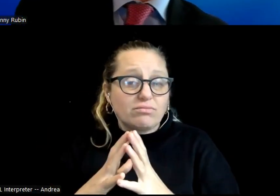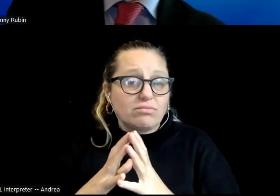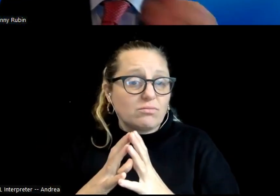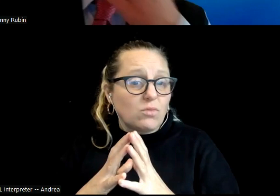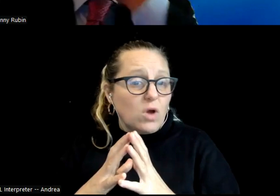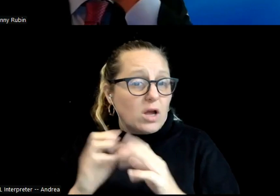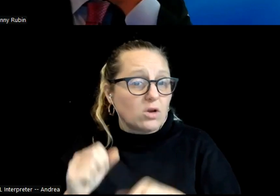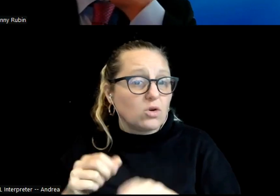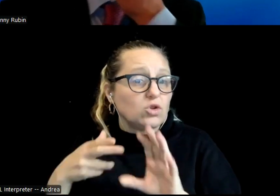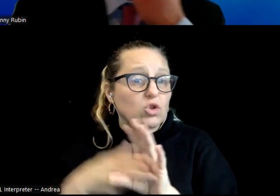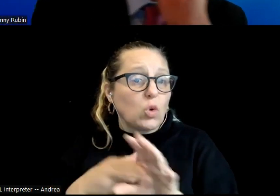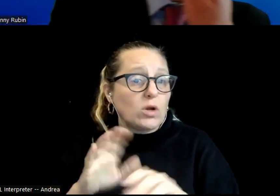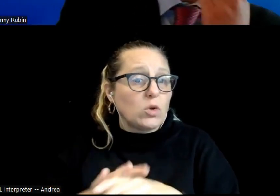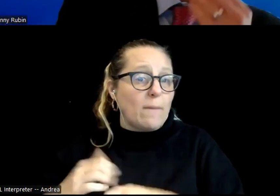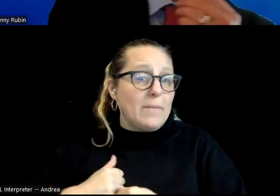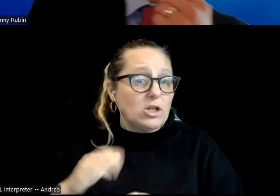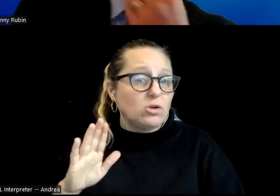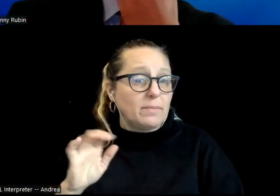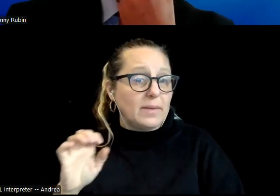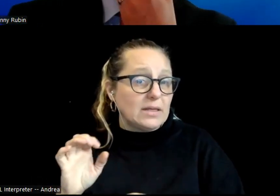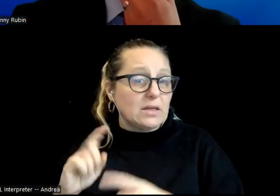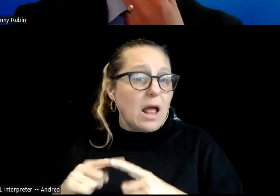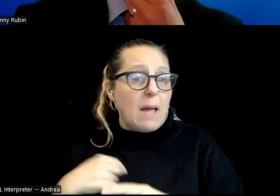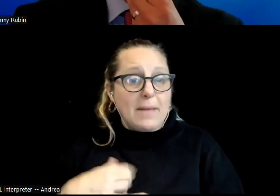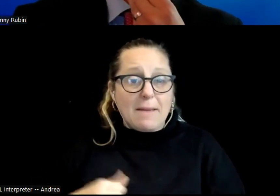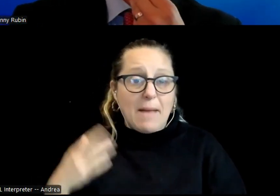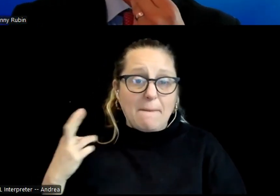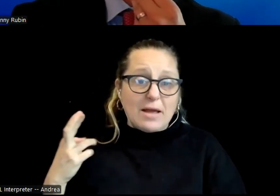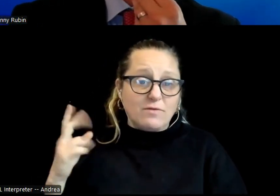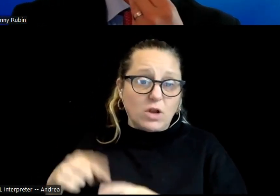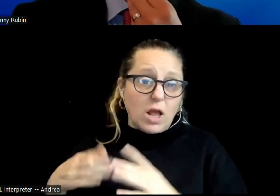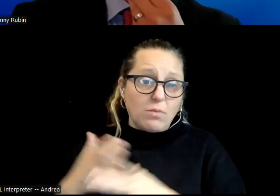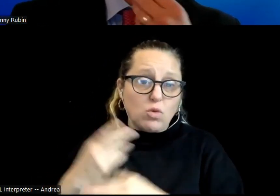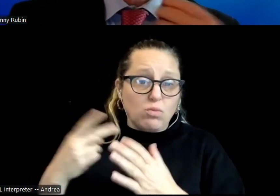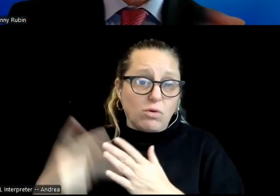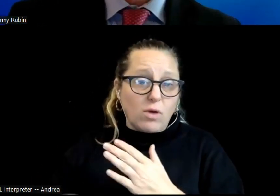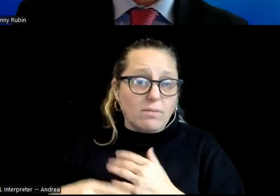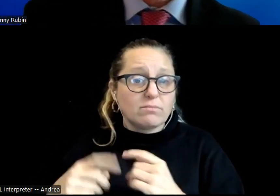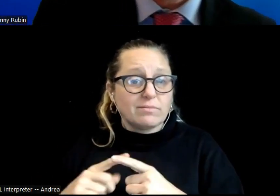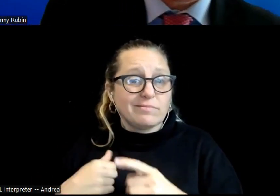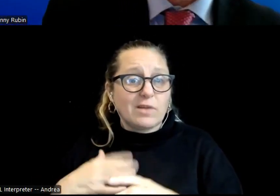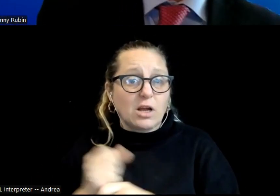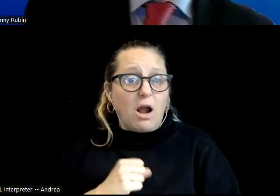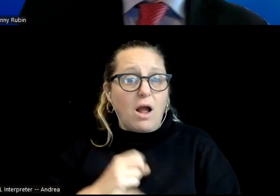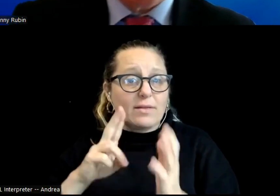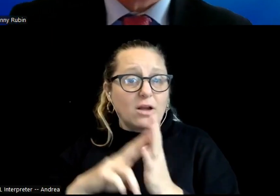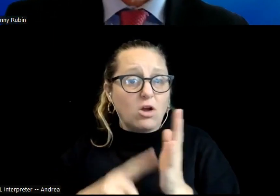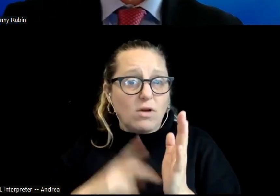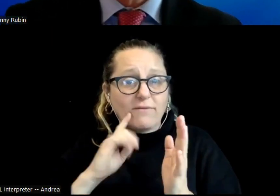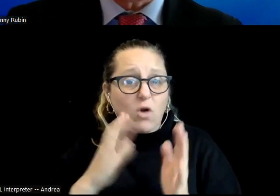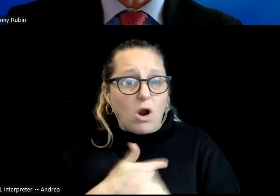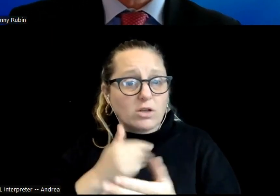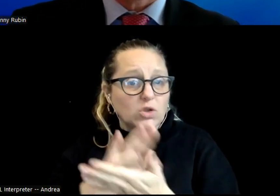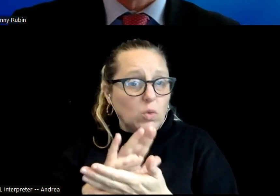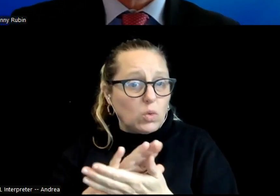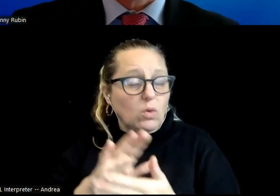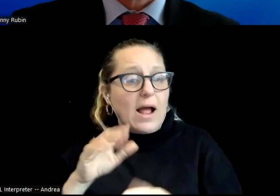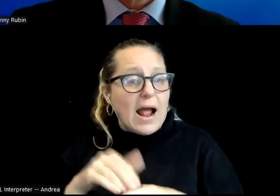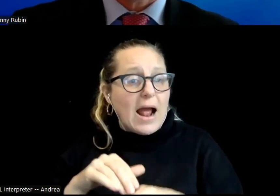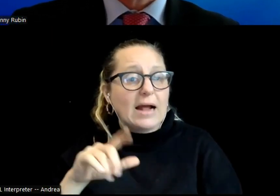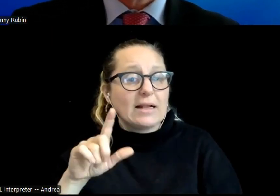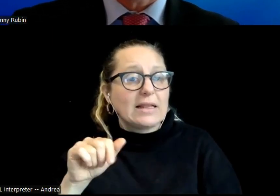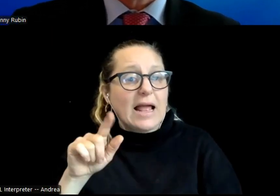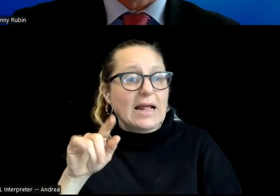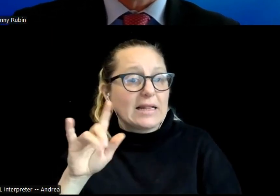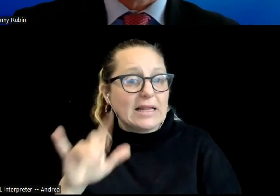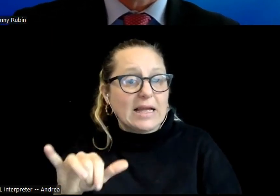to join on to the military basis. Me and my best friend had came through the program, and we actually got the contract for our school at Hmm. Langley Air Force